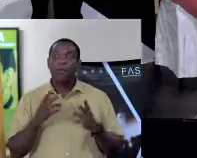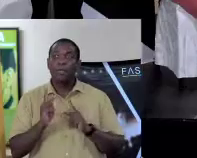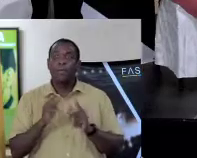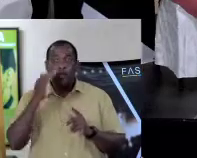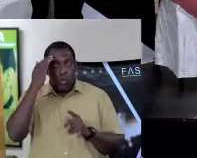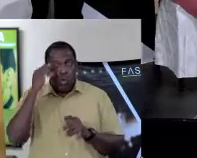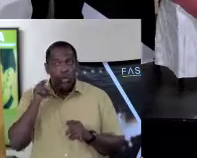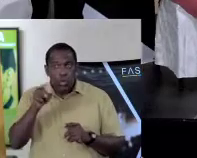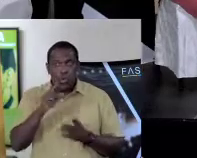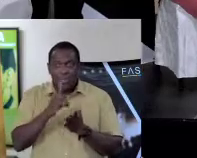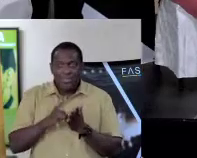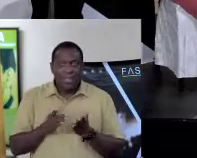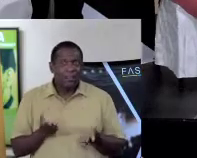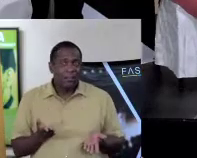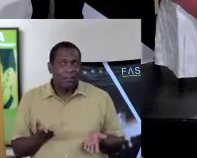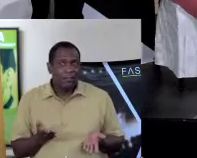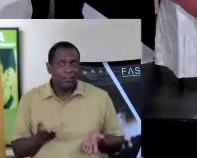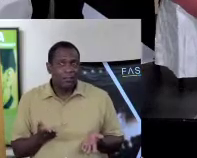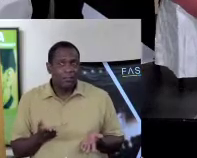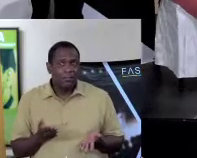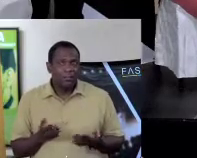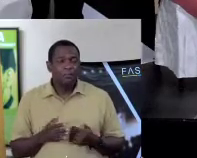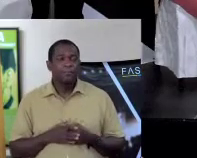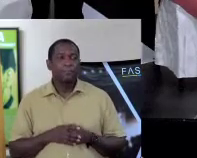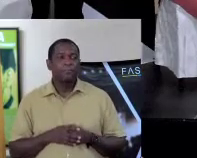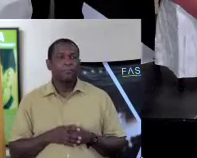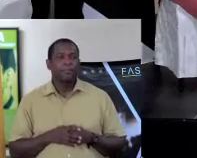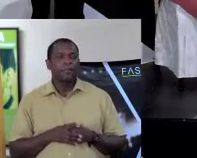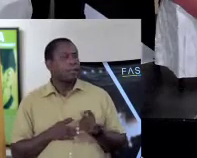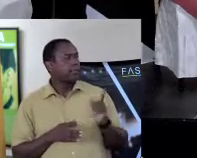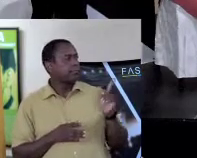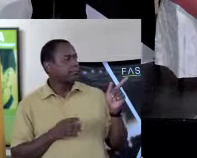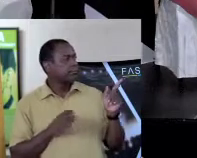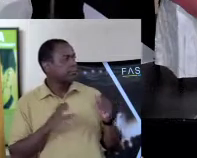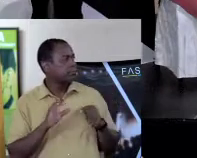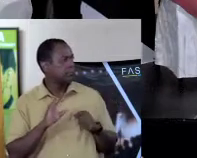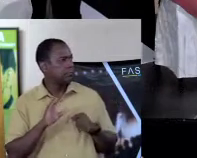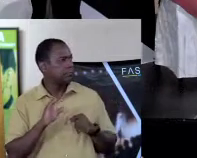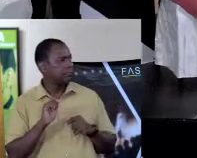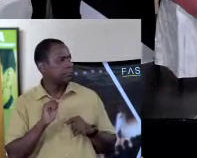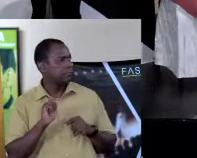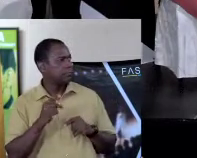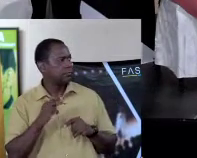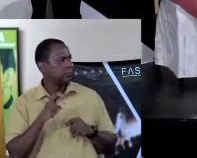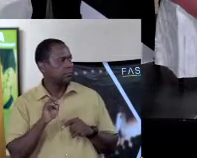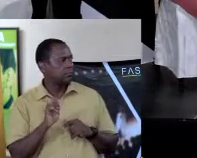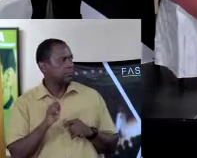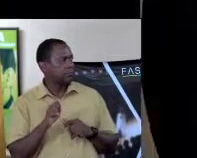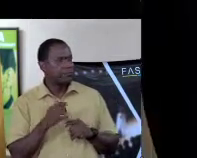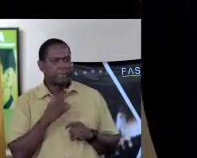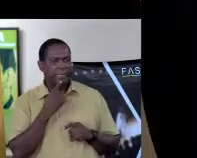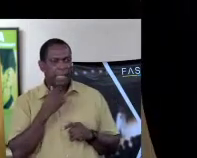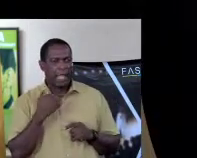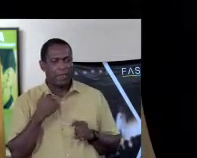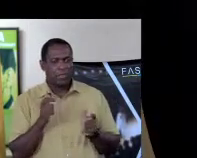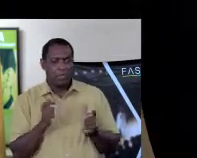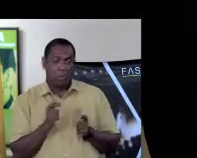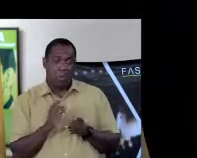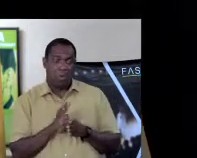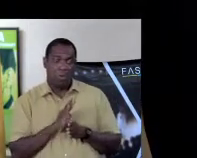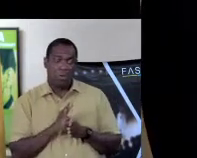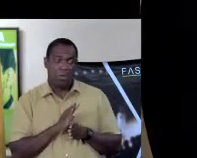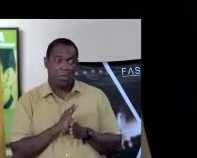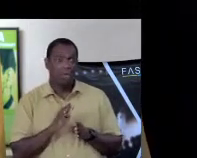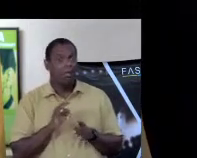markers. Catherine made a very modest statement, and she said she has a small business, right? However, when I walk in Superfarm, I see her stuff